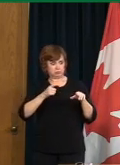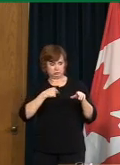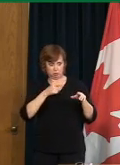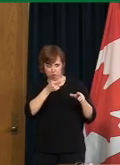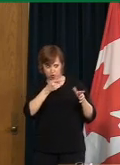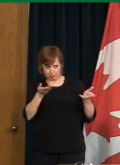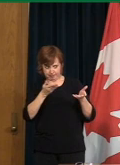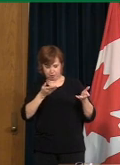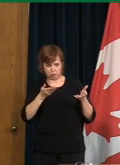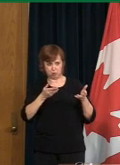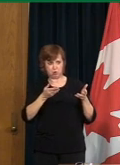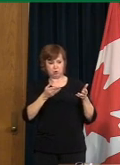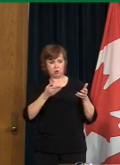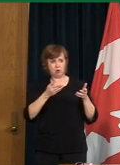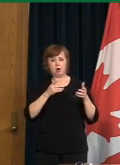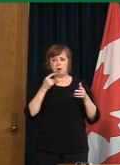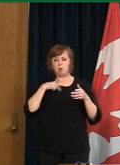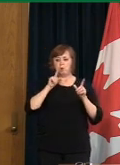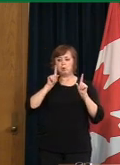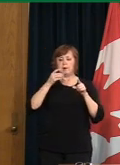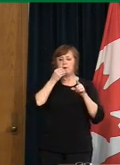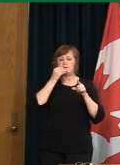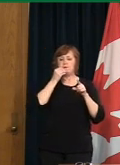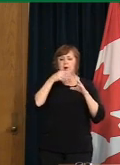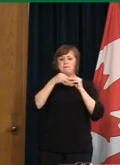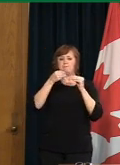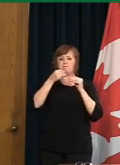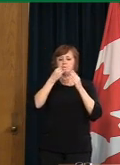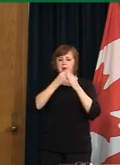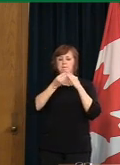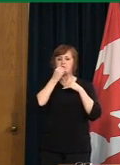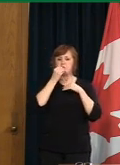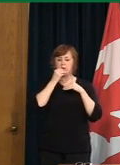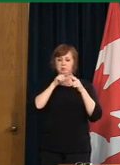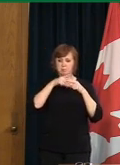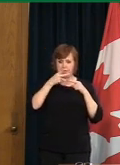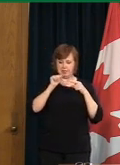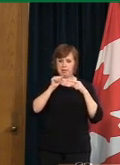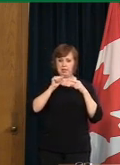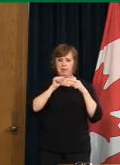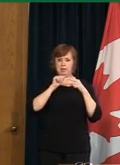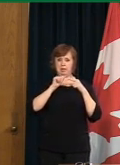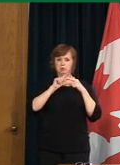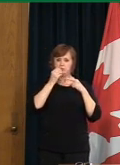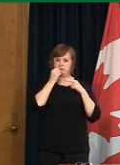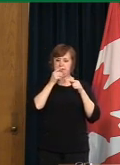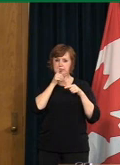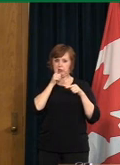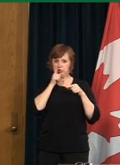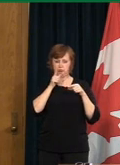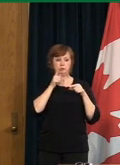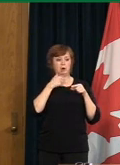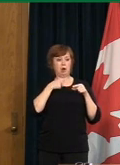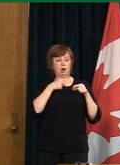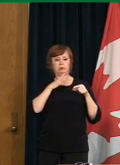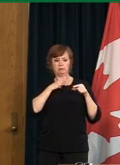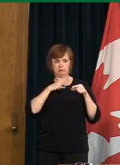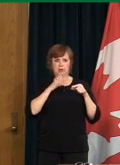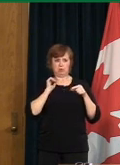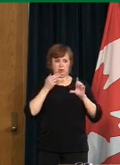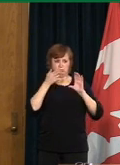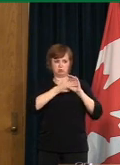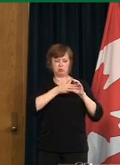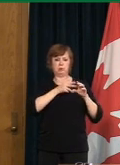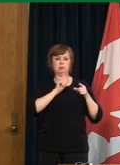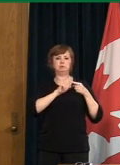to a restaurant in Prince Albert for a bite to eat, and so I took the opportunity to pay my regards to my family members on